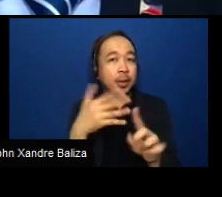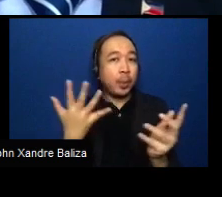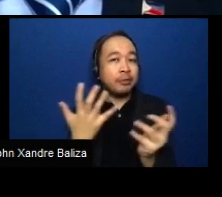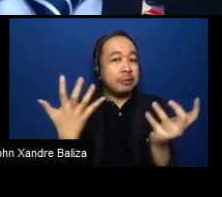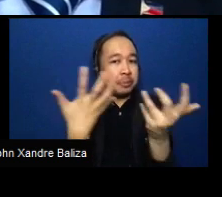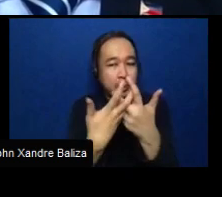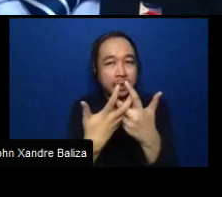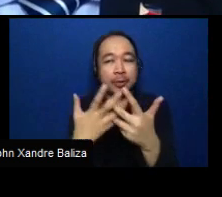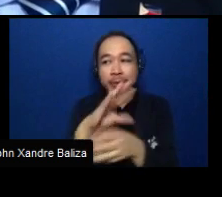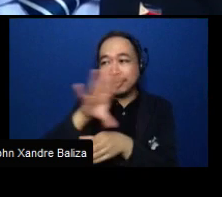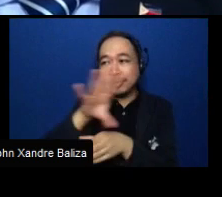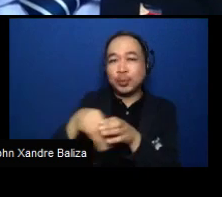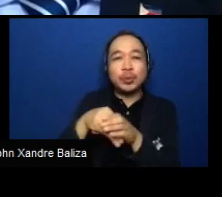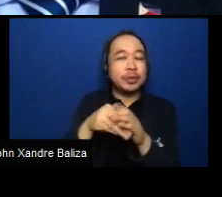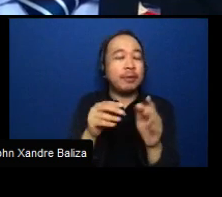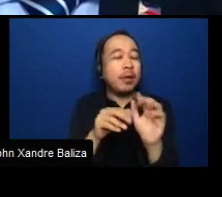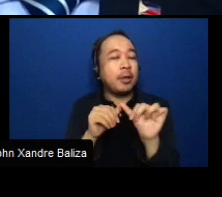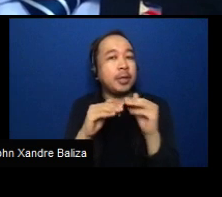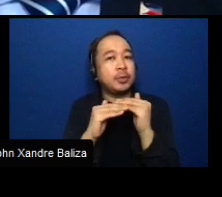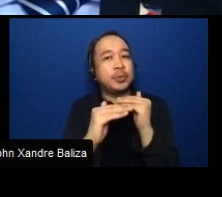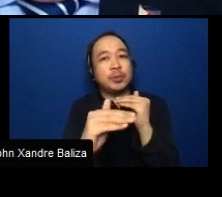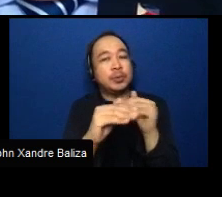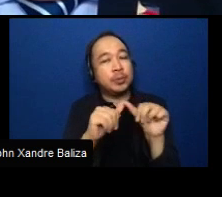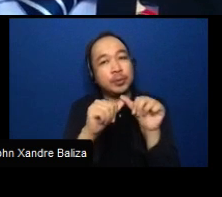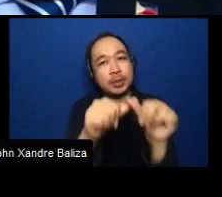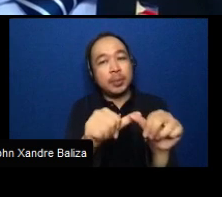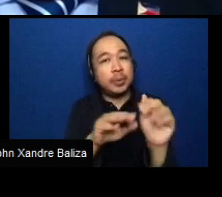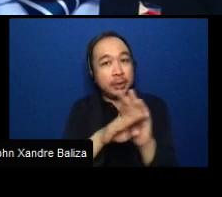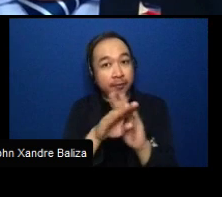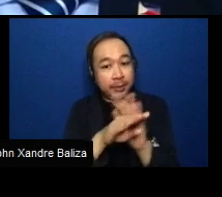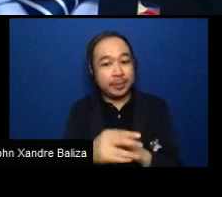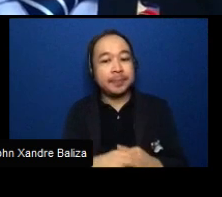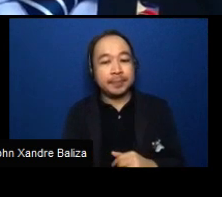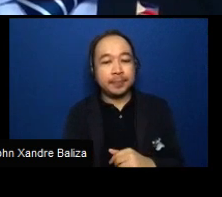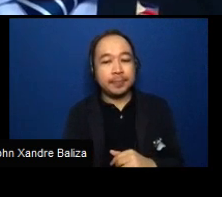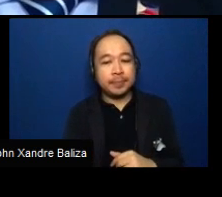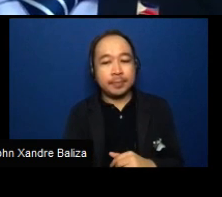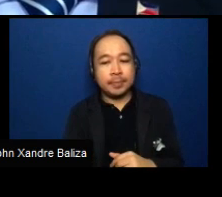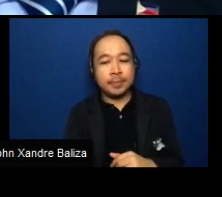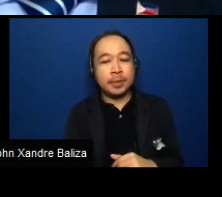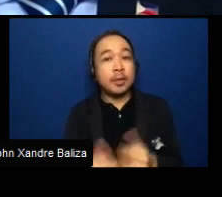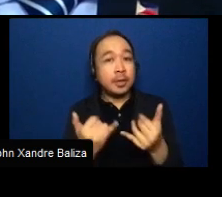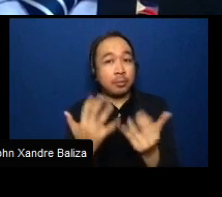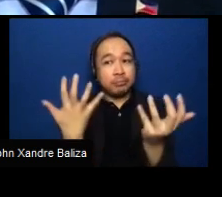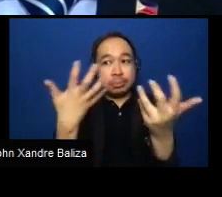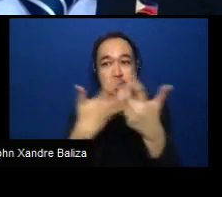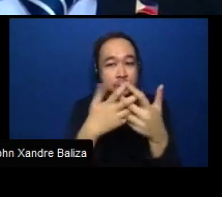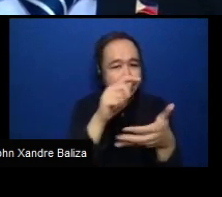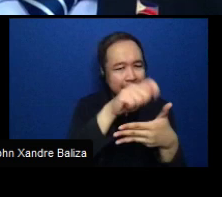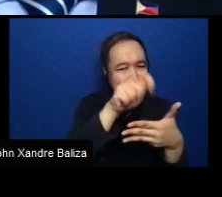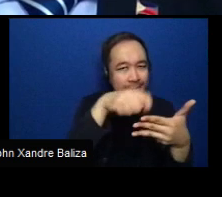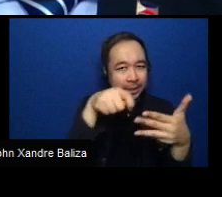inclusive sustainable development. Madam Chair, to ensure the alignment of our indicator system with